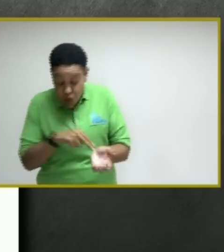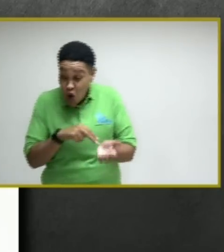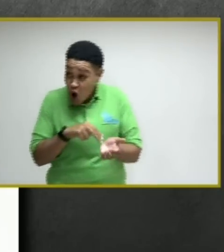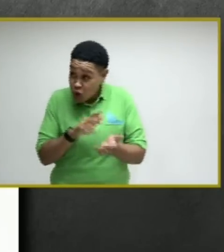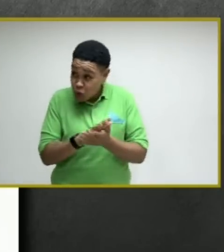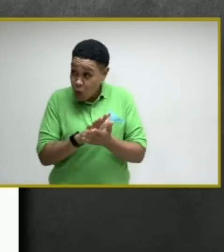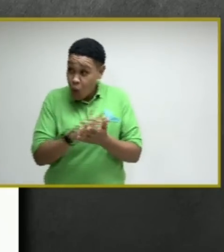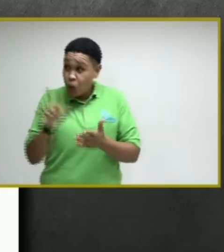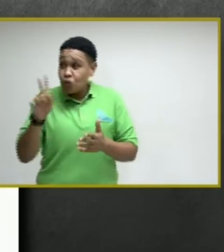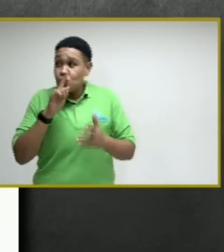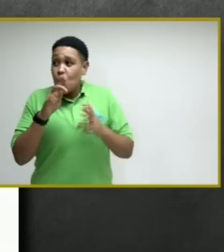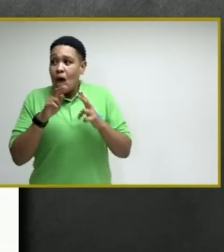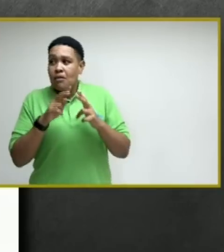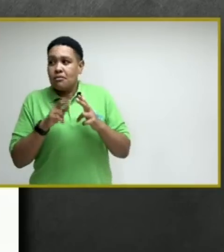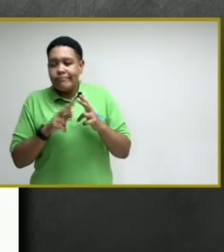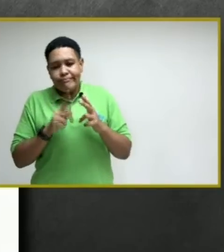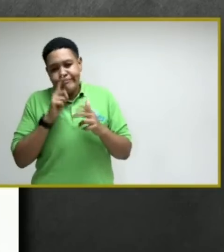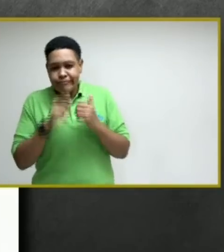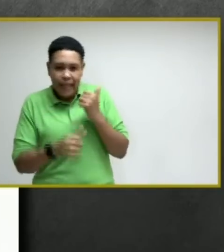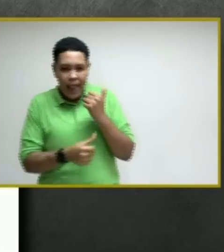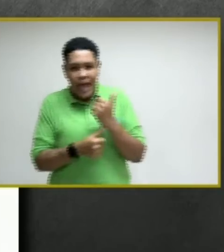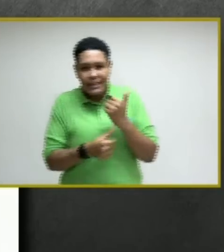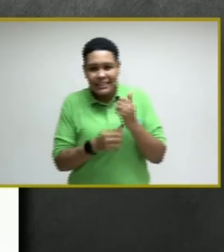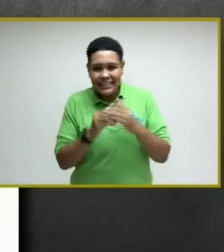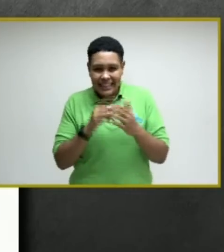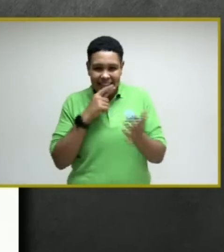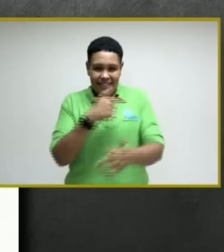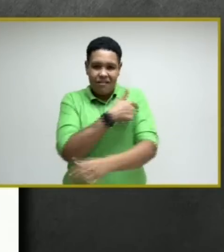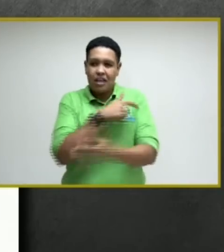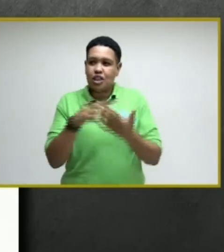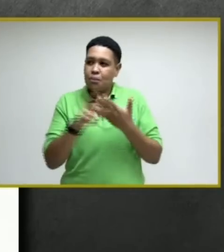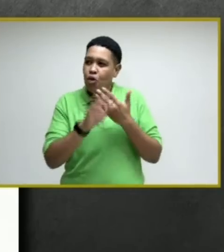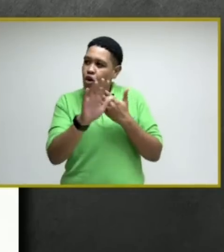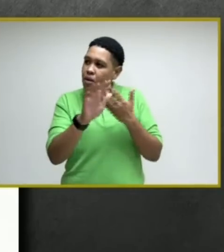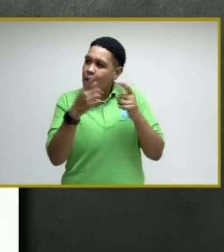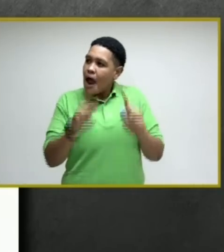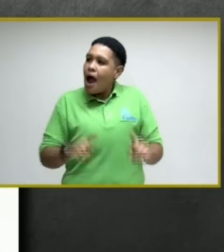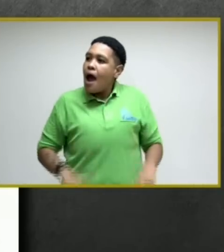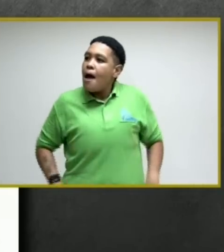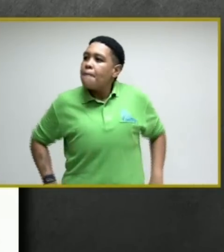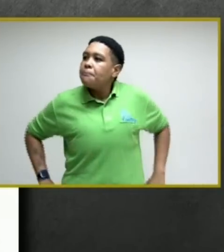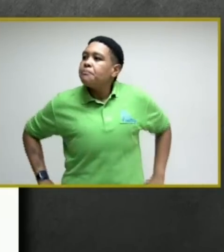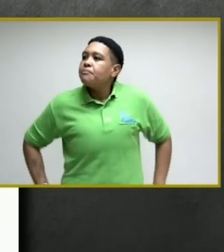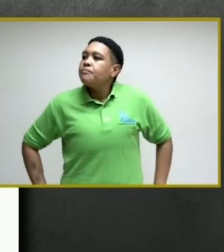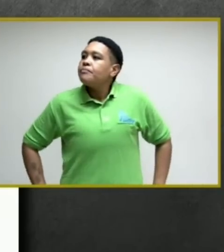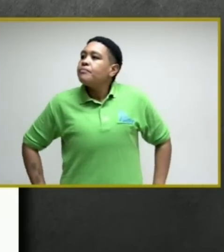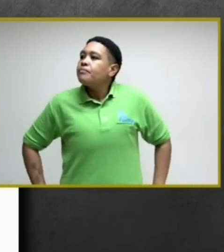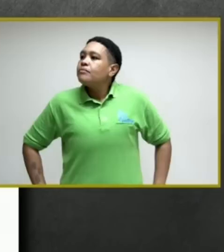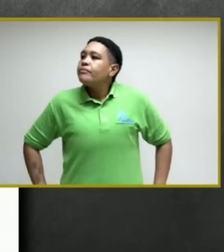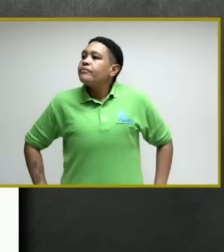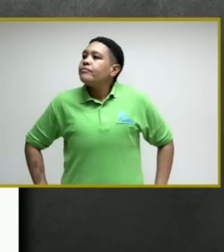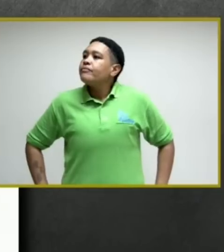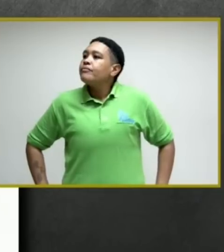to assist in the vaccination program. In terms of medical officers, we would have